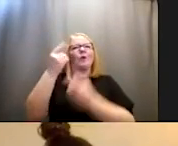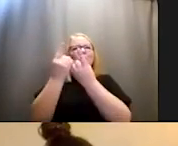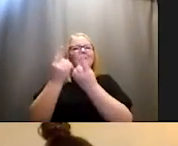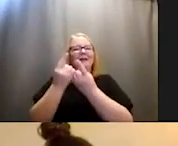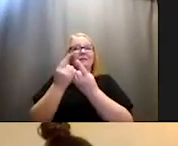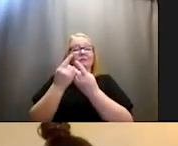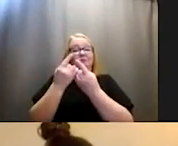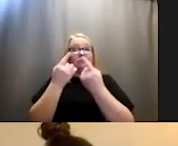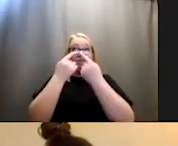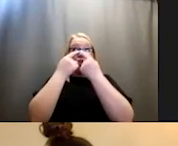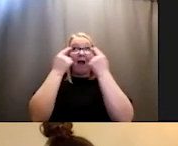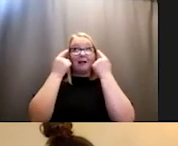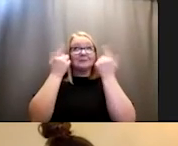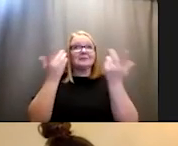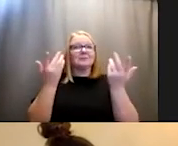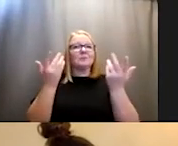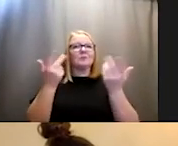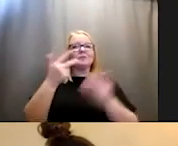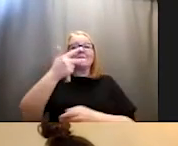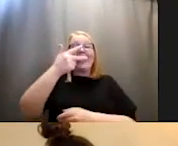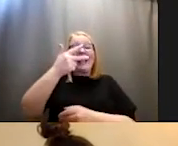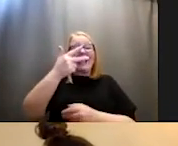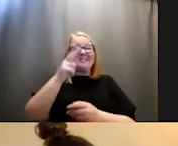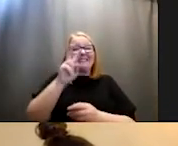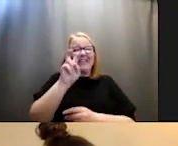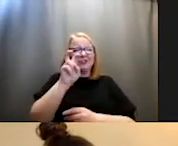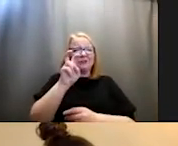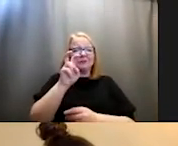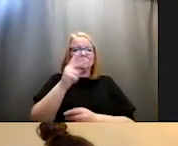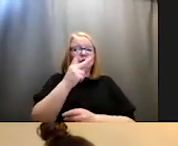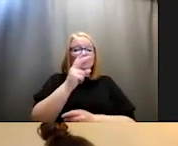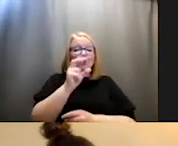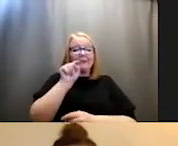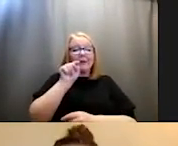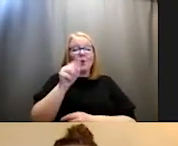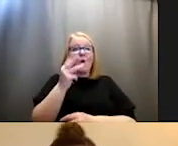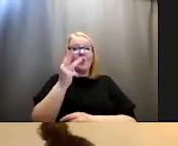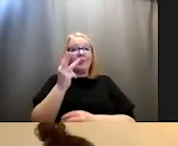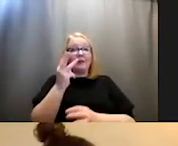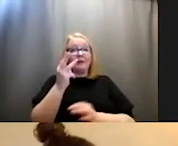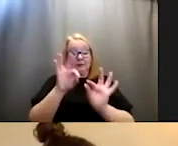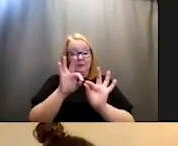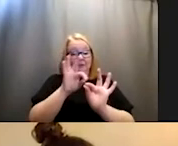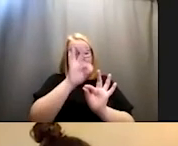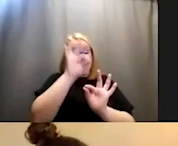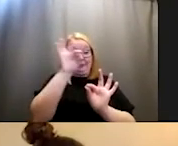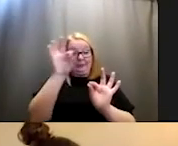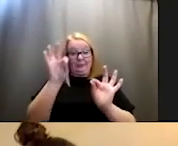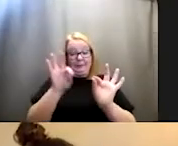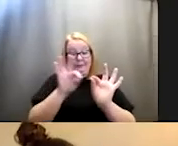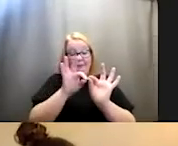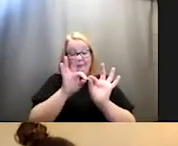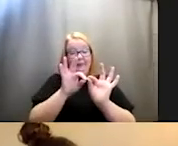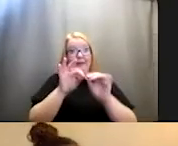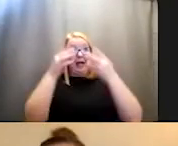eyes. It was 8 inches, so 20.3 centimeters strip of real hair